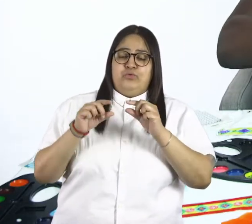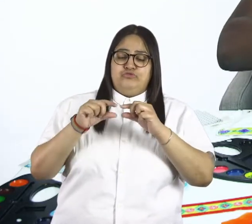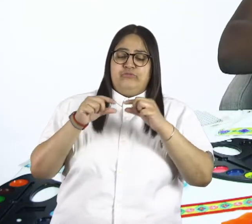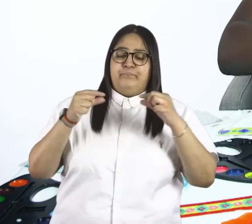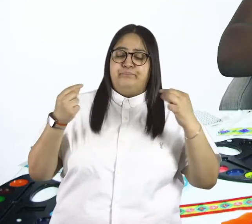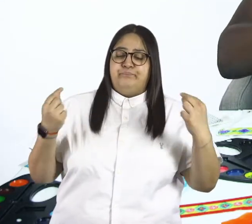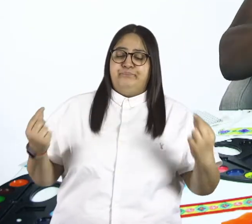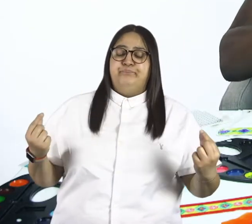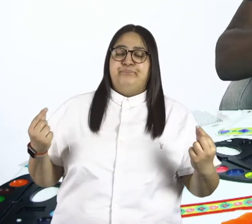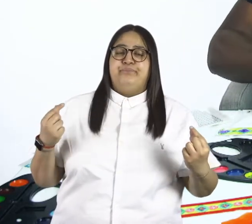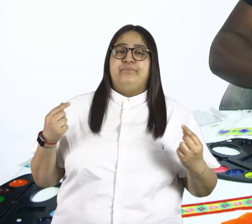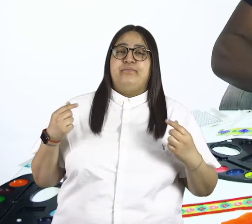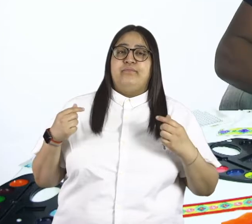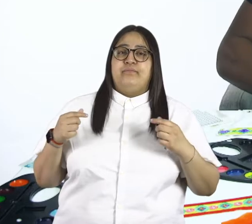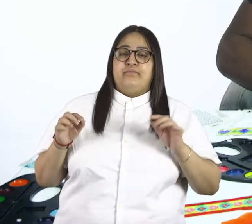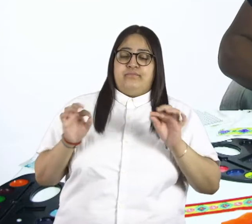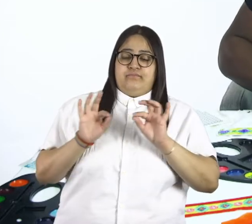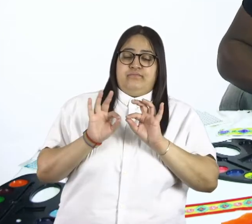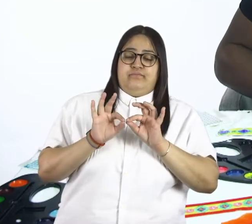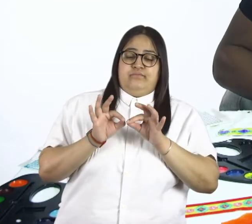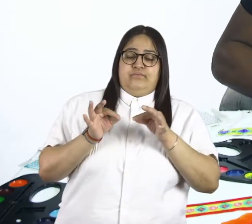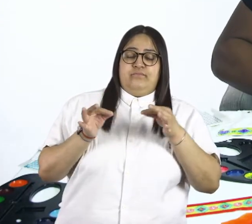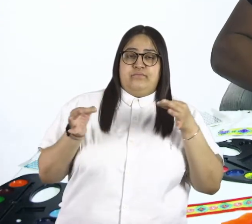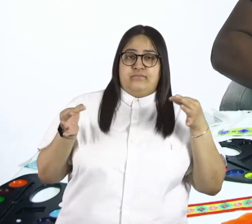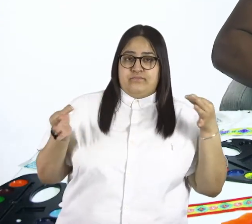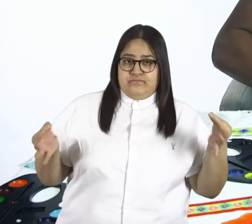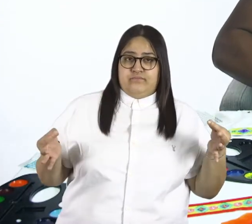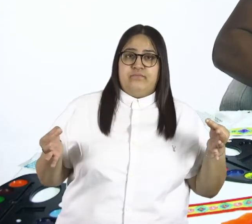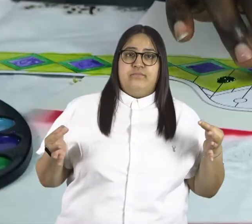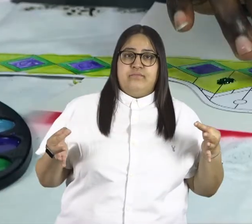literally pop it apart.